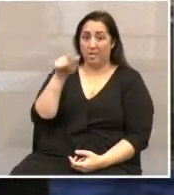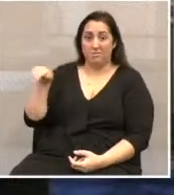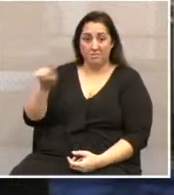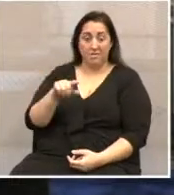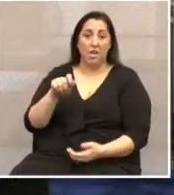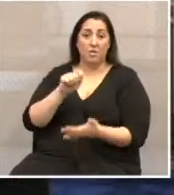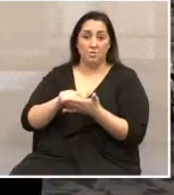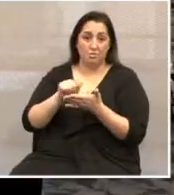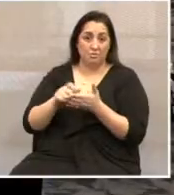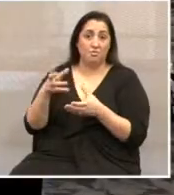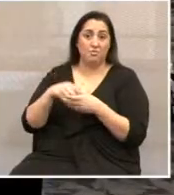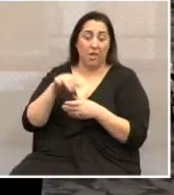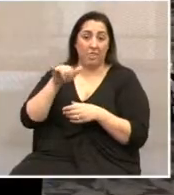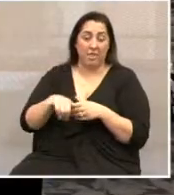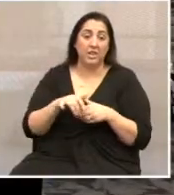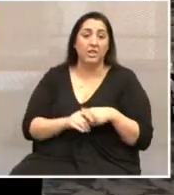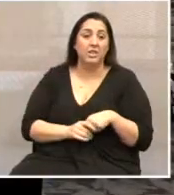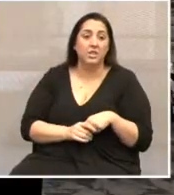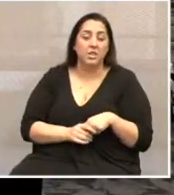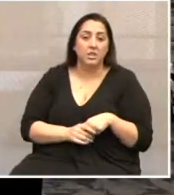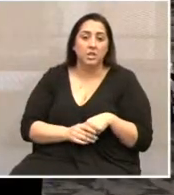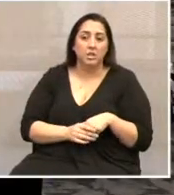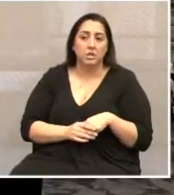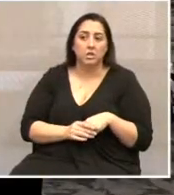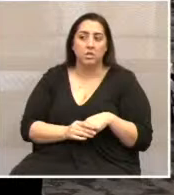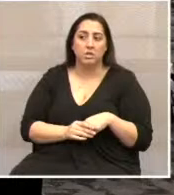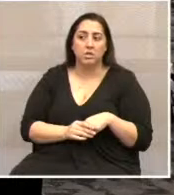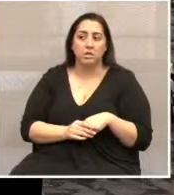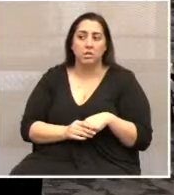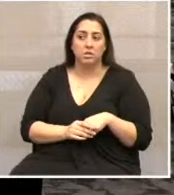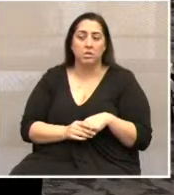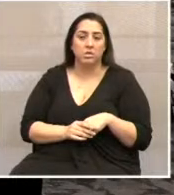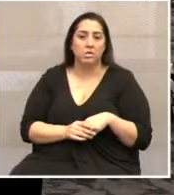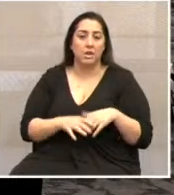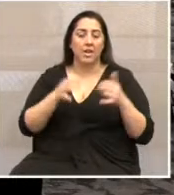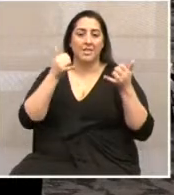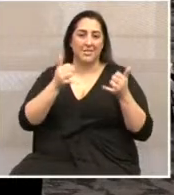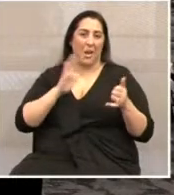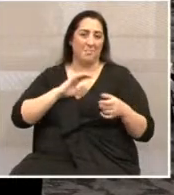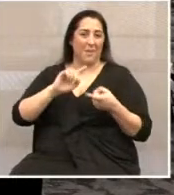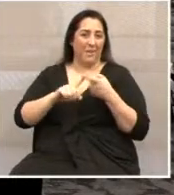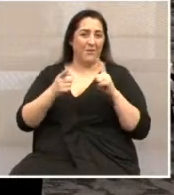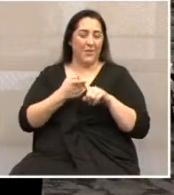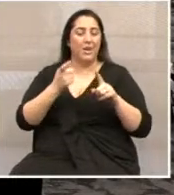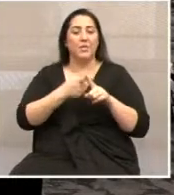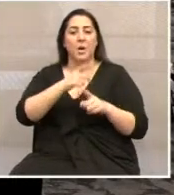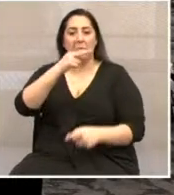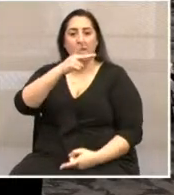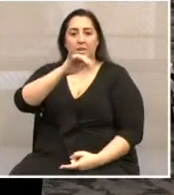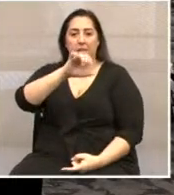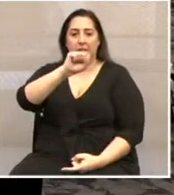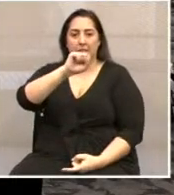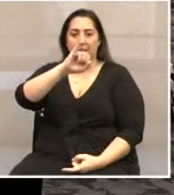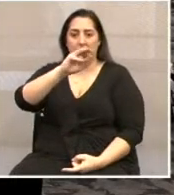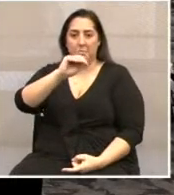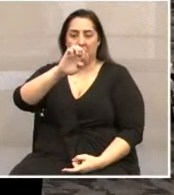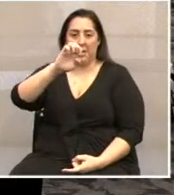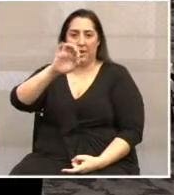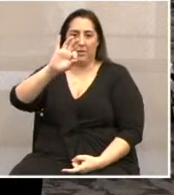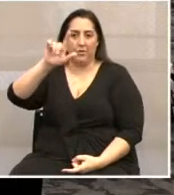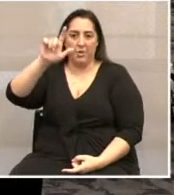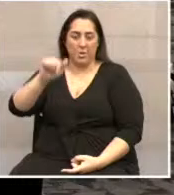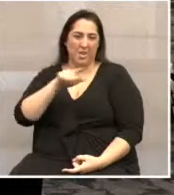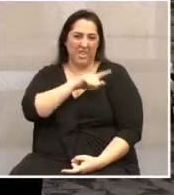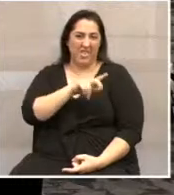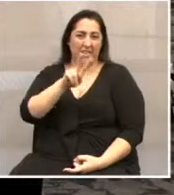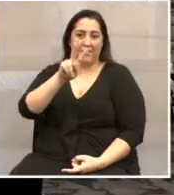Thank you. It is now my pleasure to recognize my friend from Kissimmee, Florida. He is a veteran